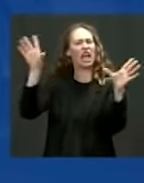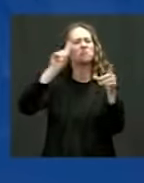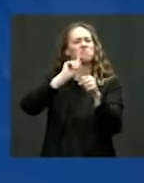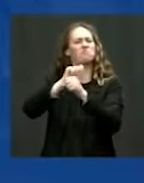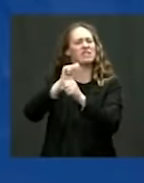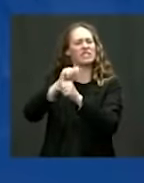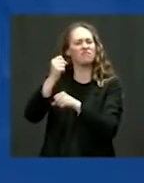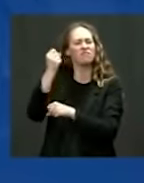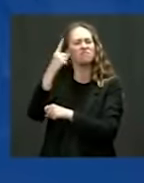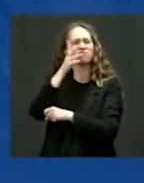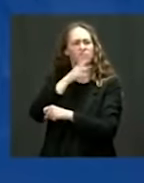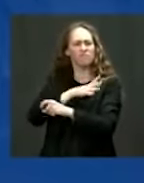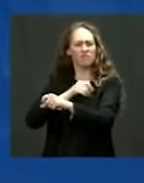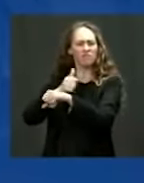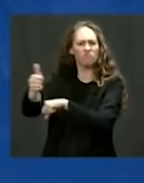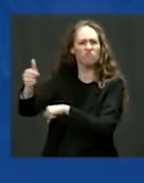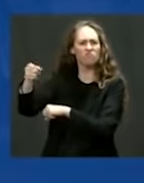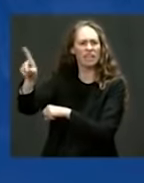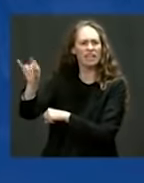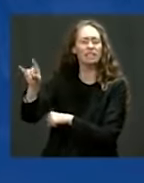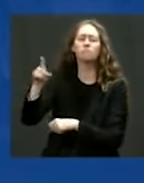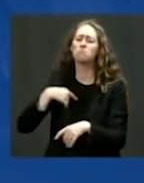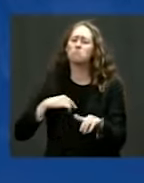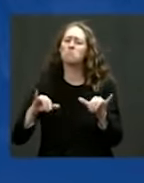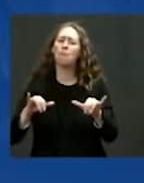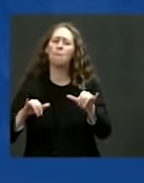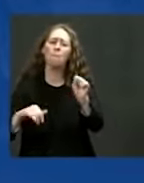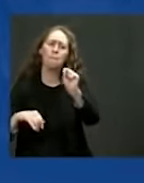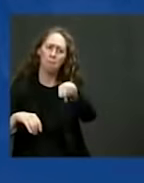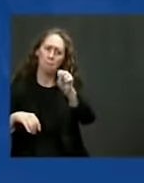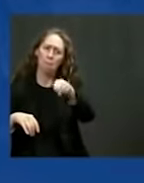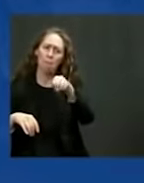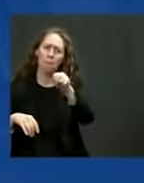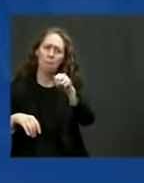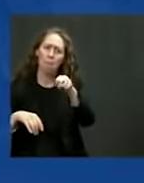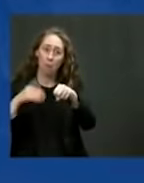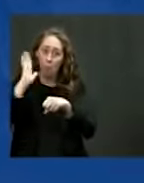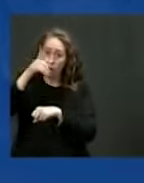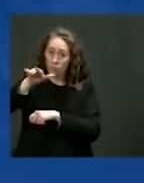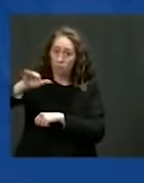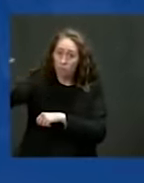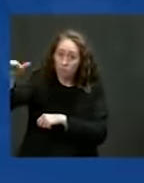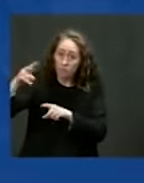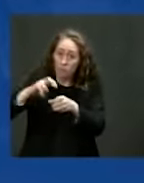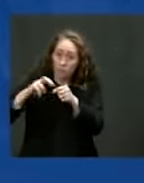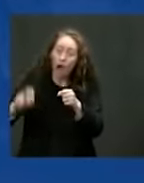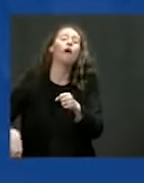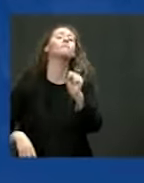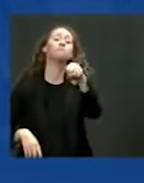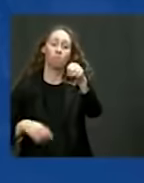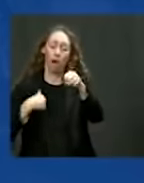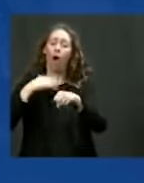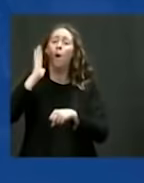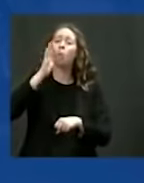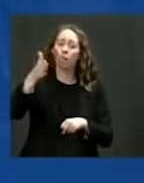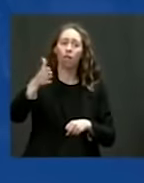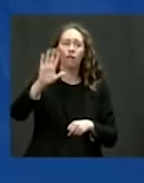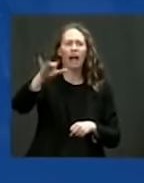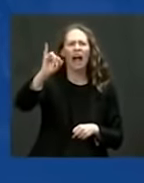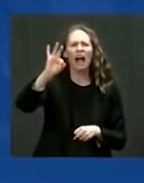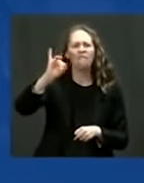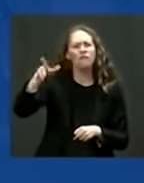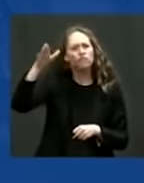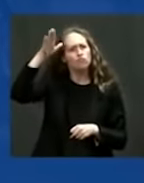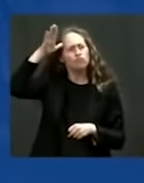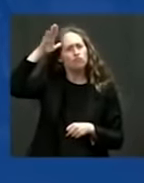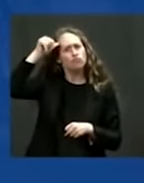stand by that statement. Are you now calling on him to resign? Yes. And if he doesn't resign, do you believe he should be impeached and removed